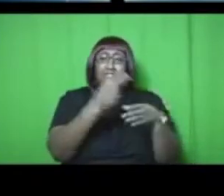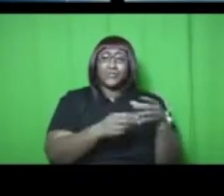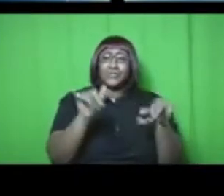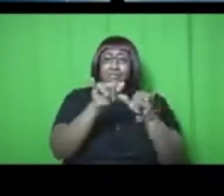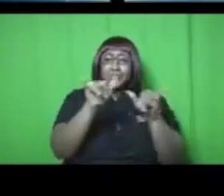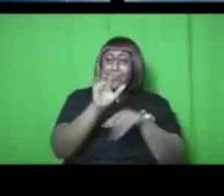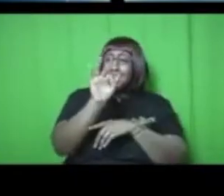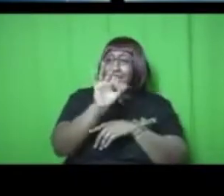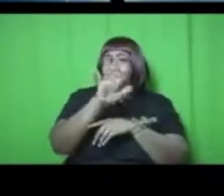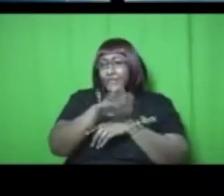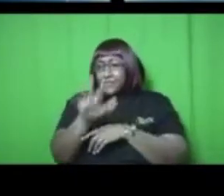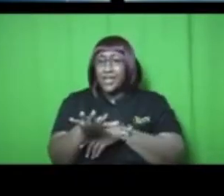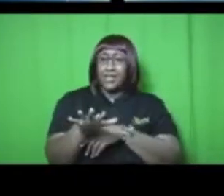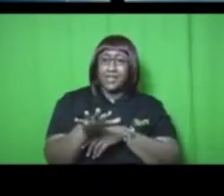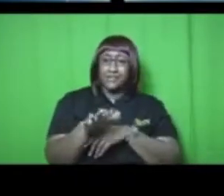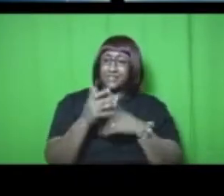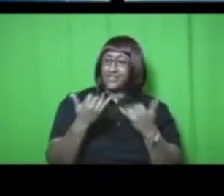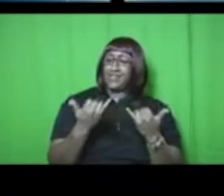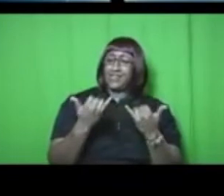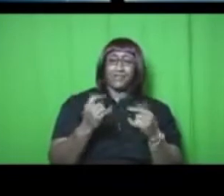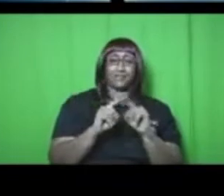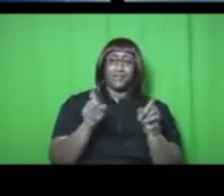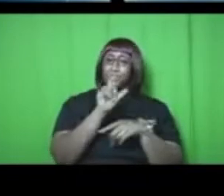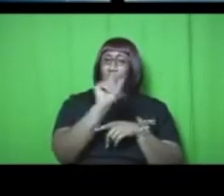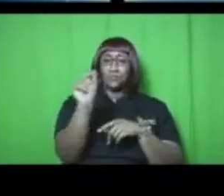that in 1955. Can't we do it like that now?